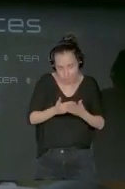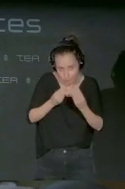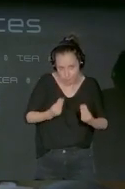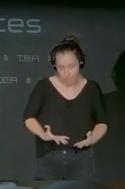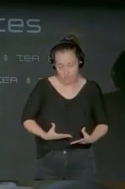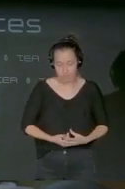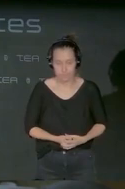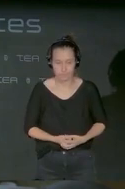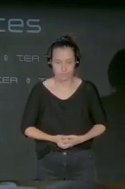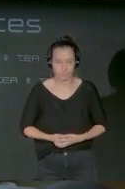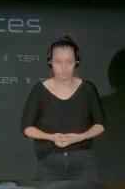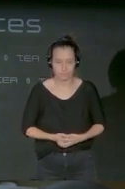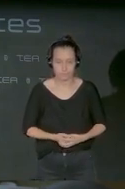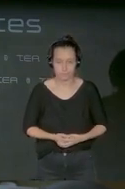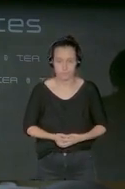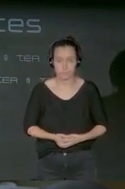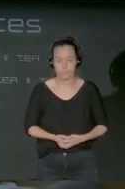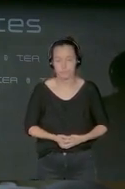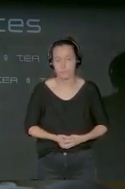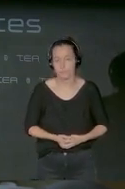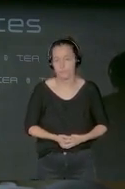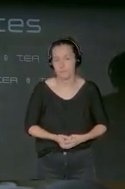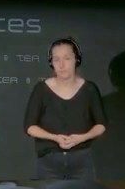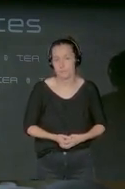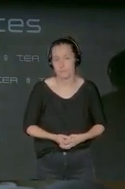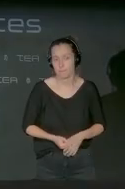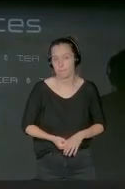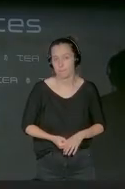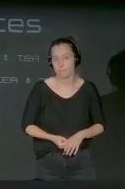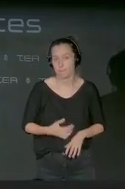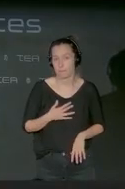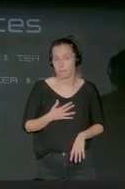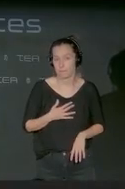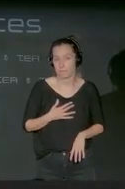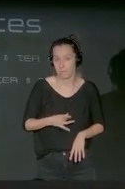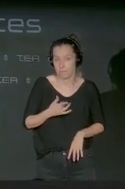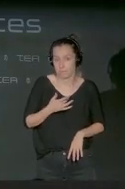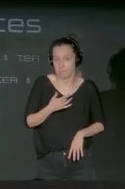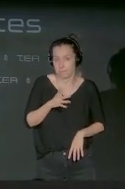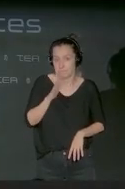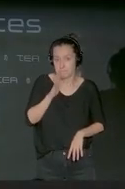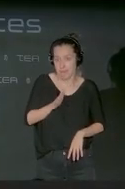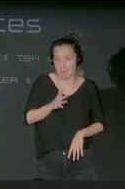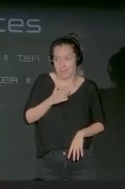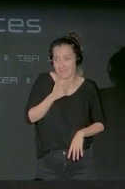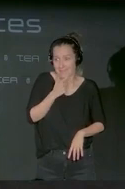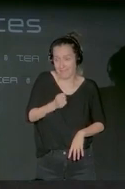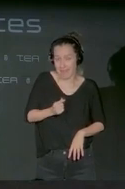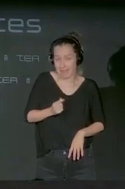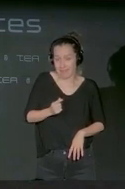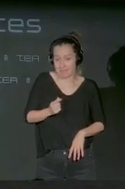none of us mentioned it, but of course the other thing that's driven us is the products themselves. The games are